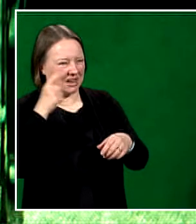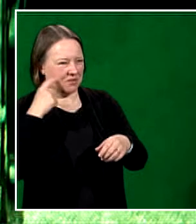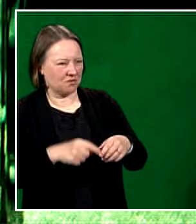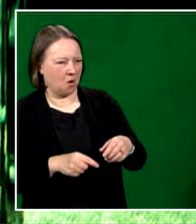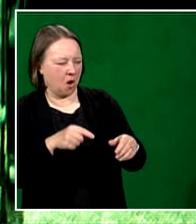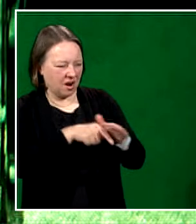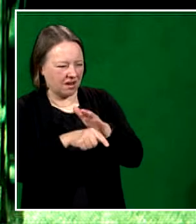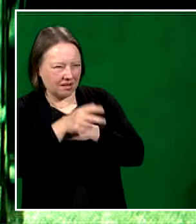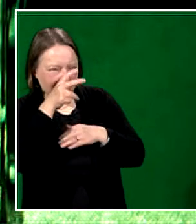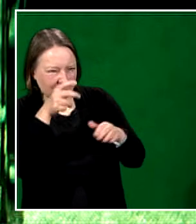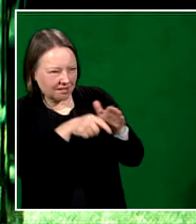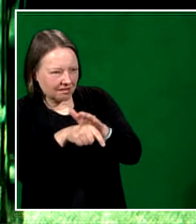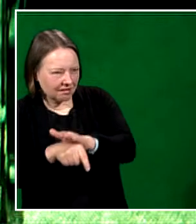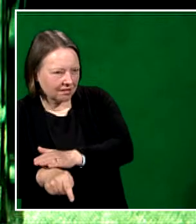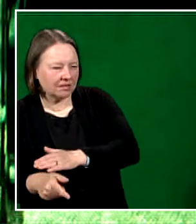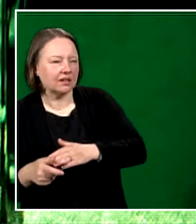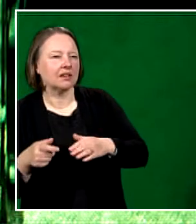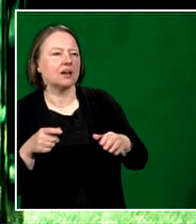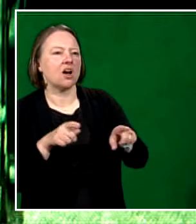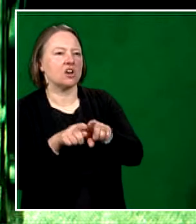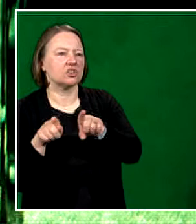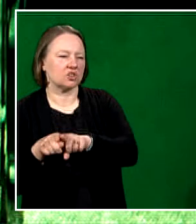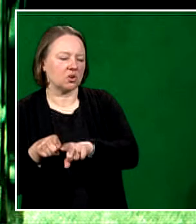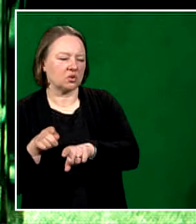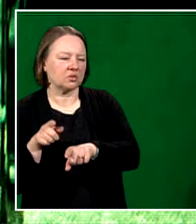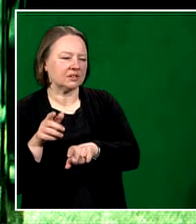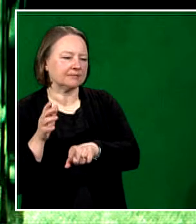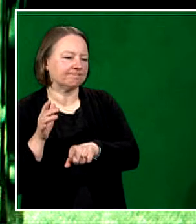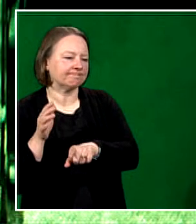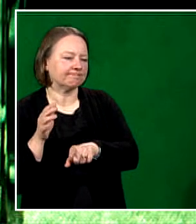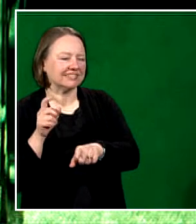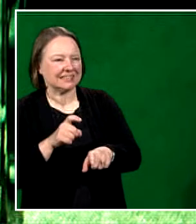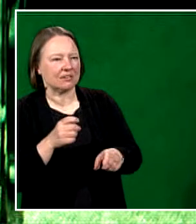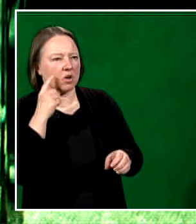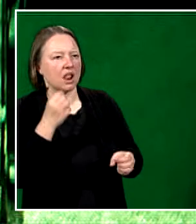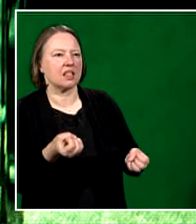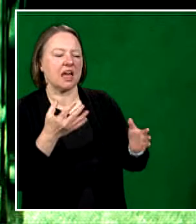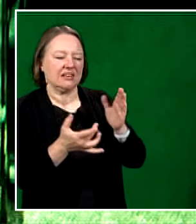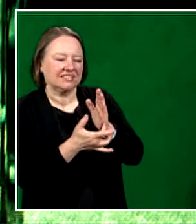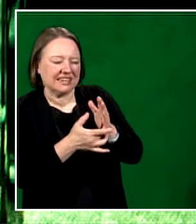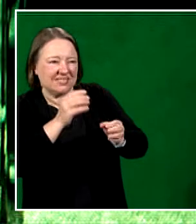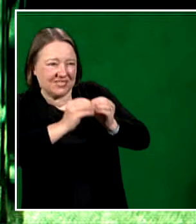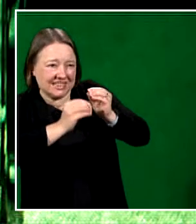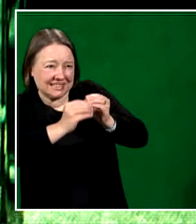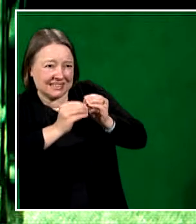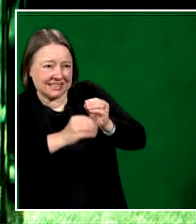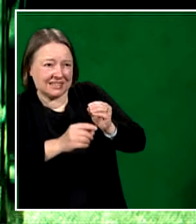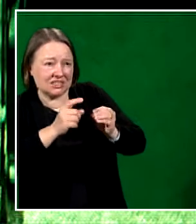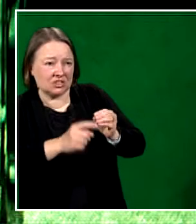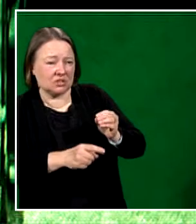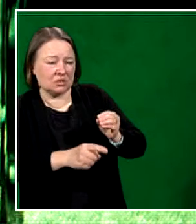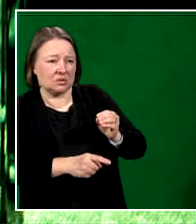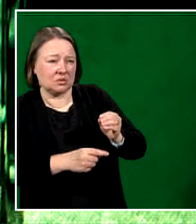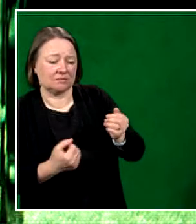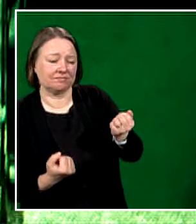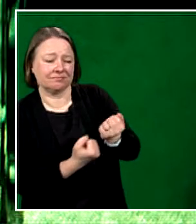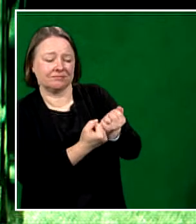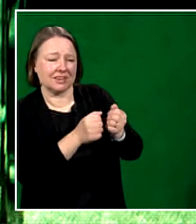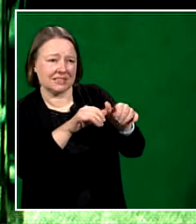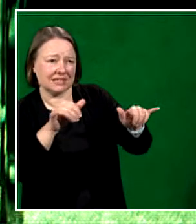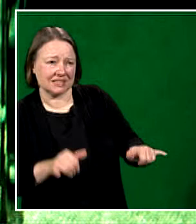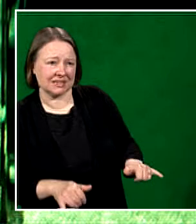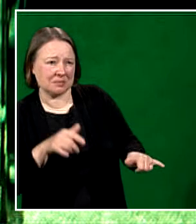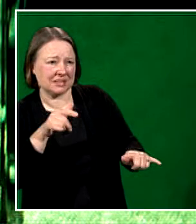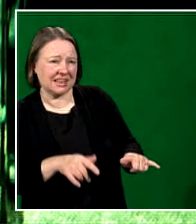pesticides, the need for a lot of tech fixes in order to prop up a system that is